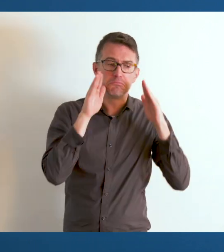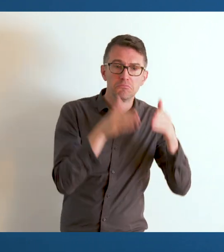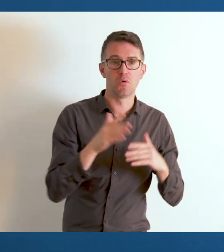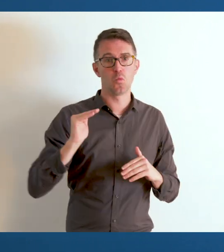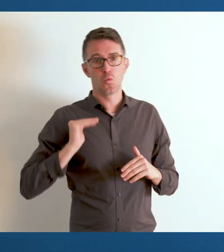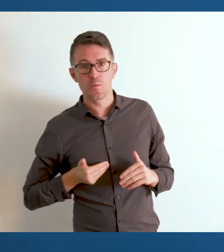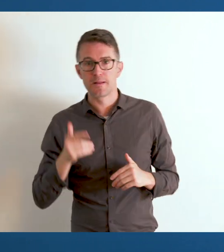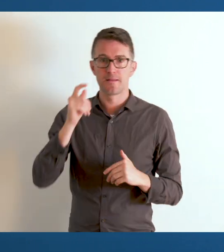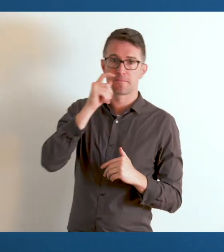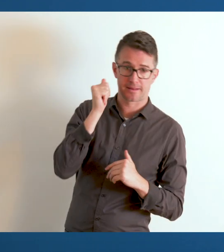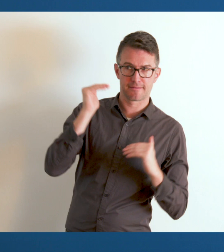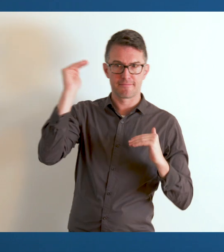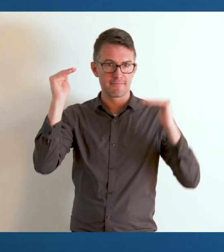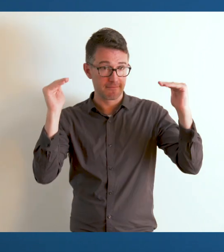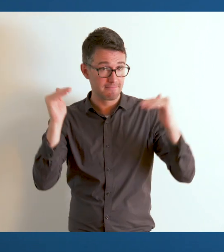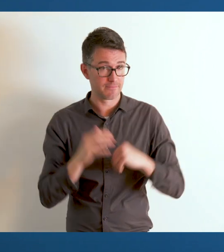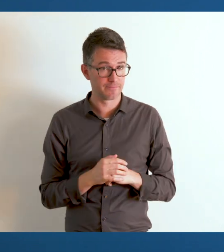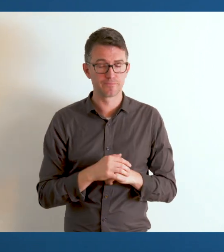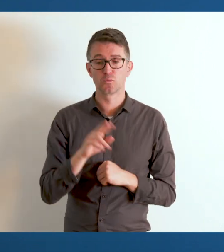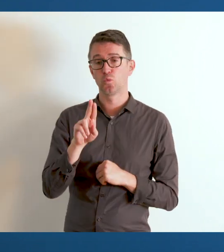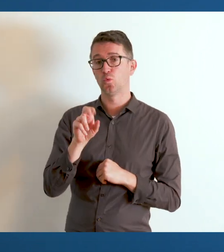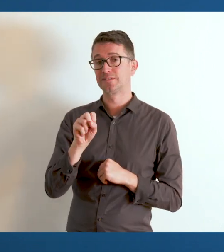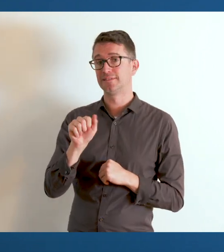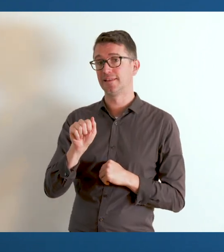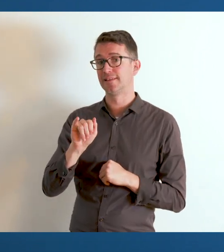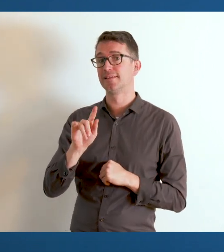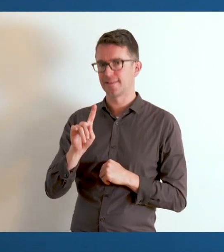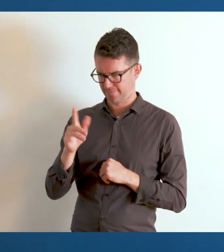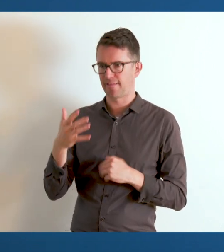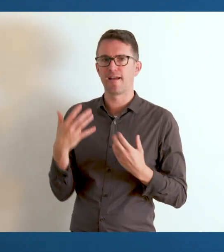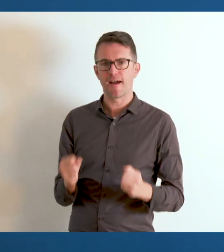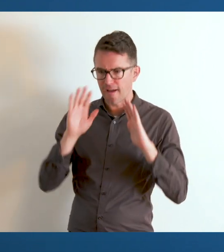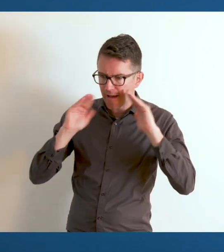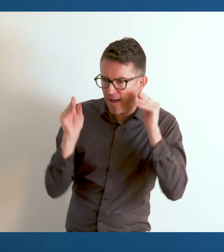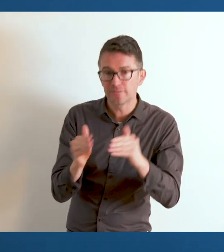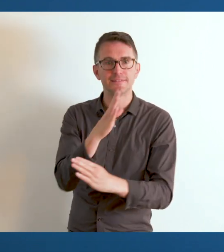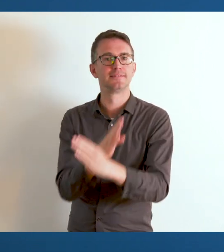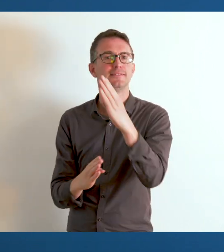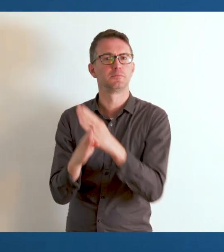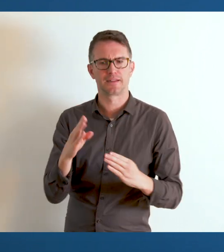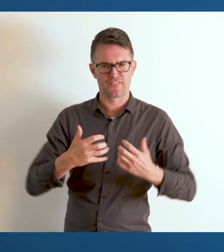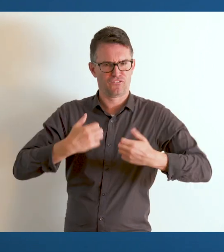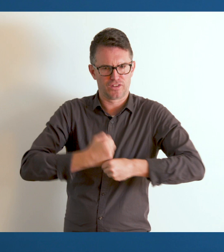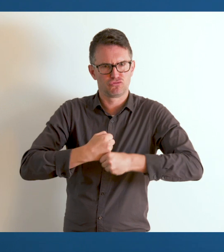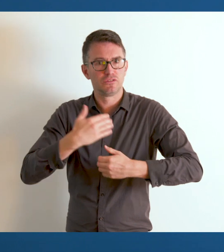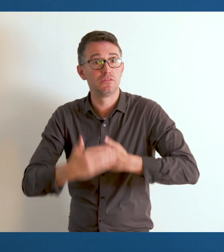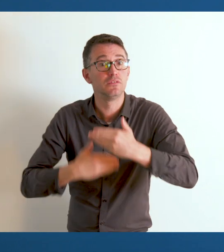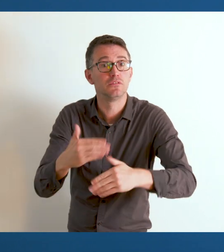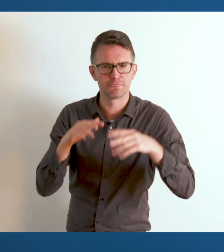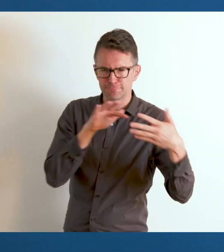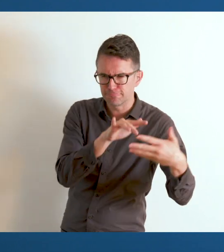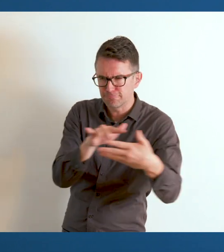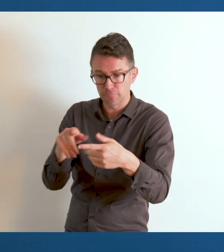and adult men. USAID has included a module on disability and functioning that's very much in line